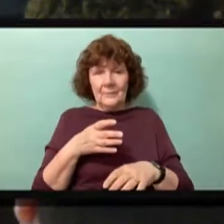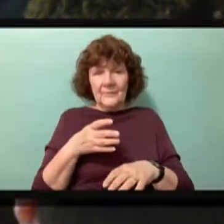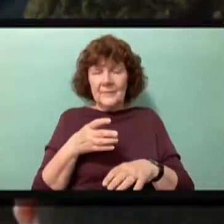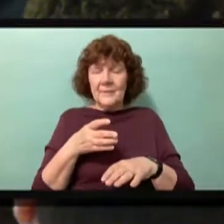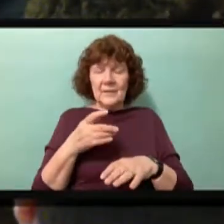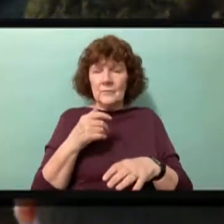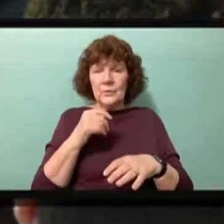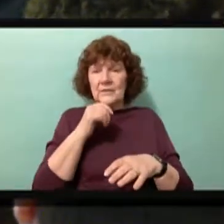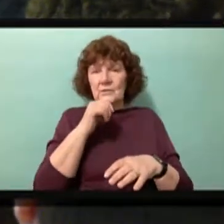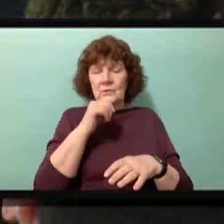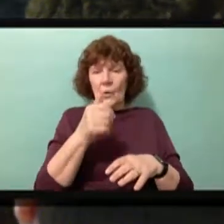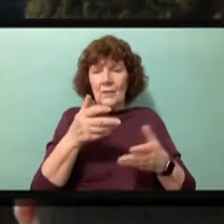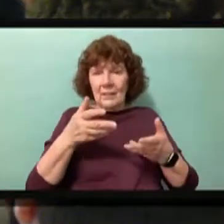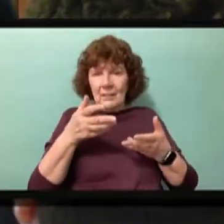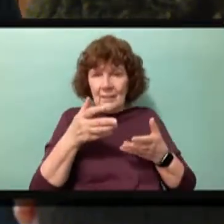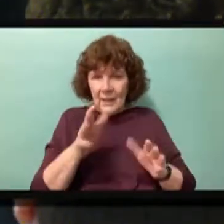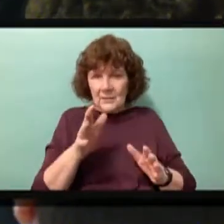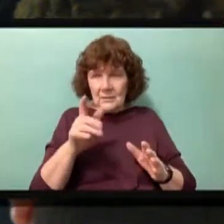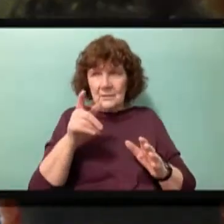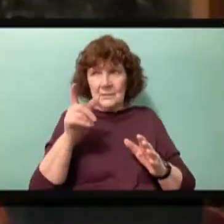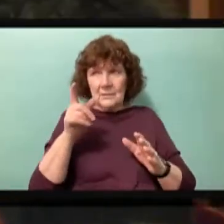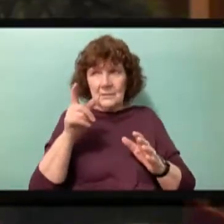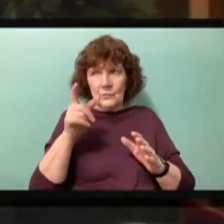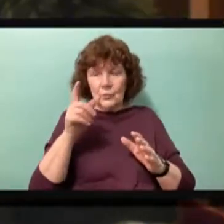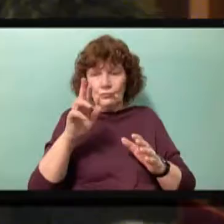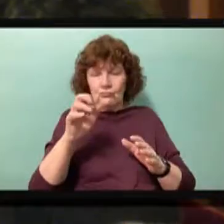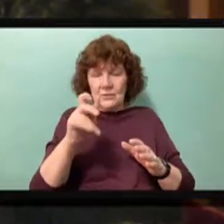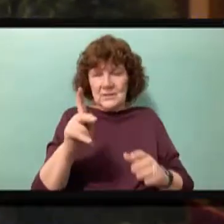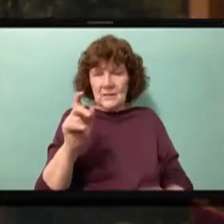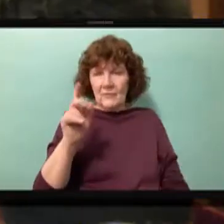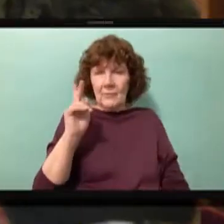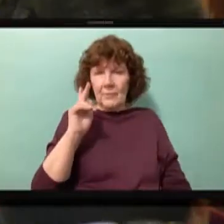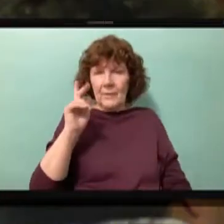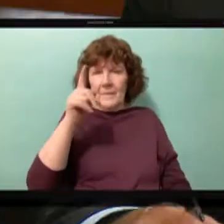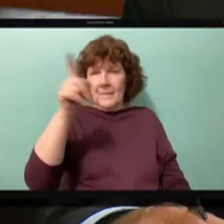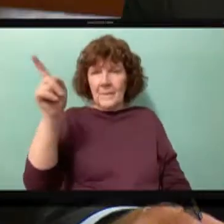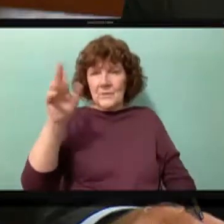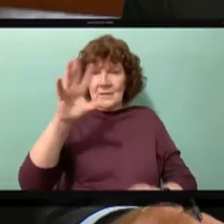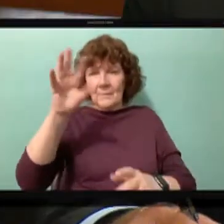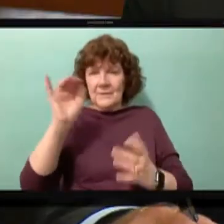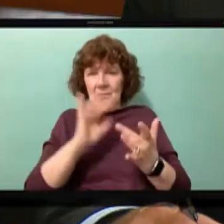those extracurricular communications at that point. Okay.